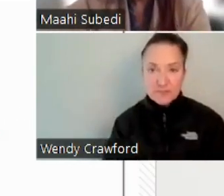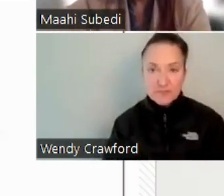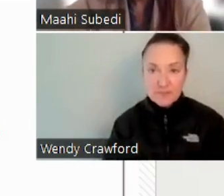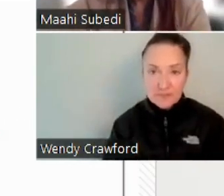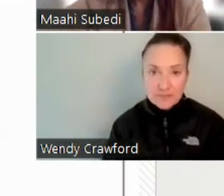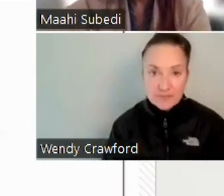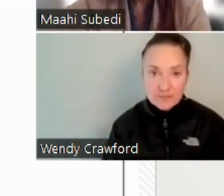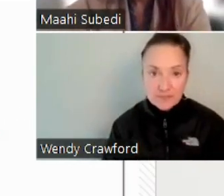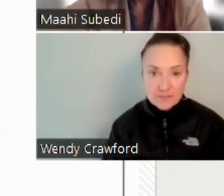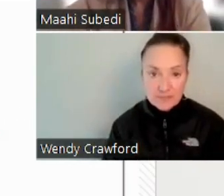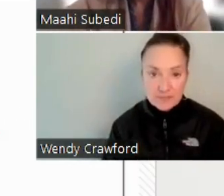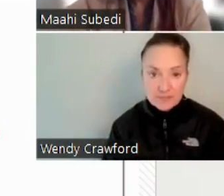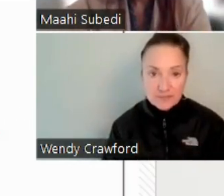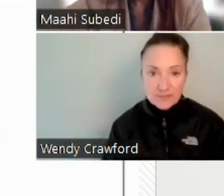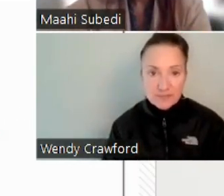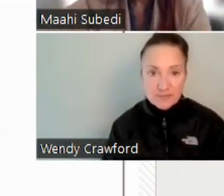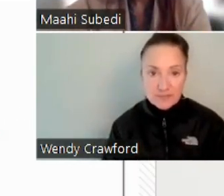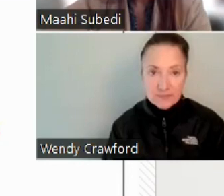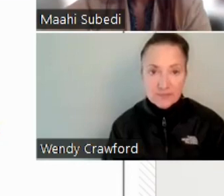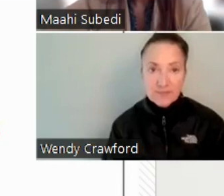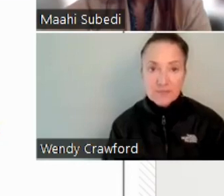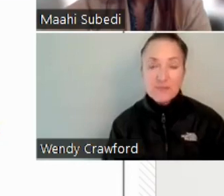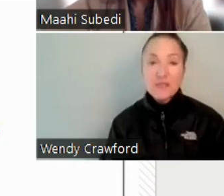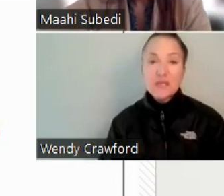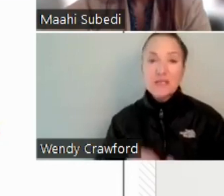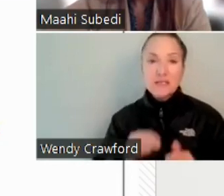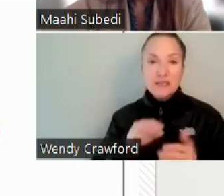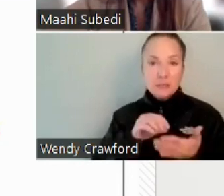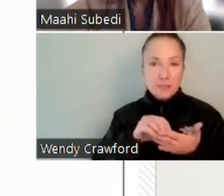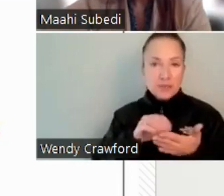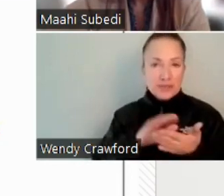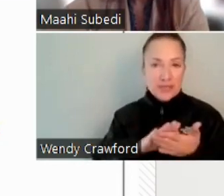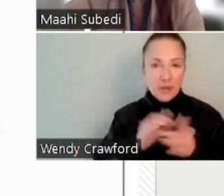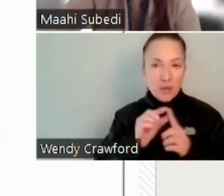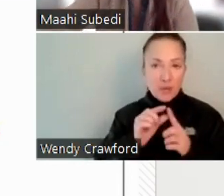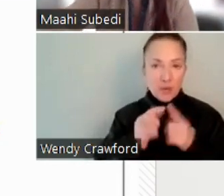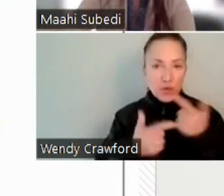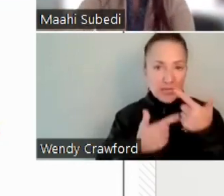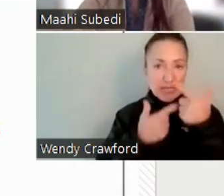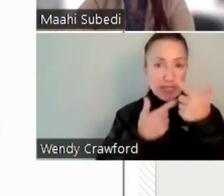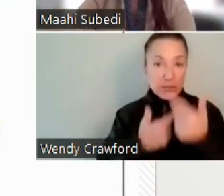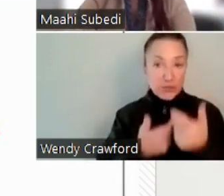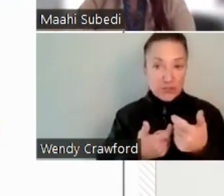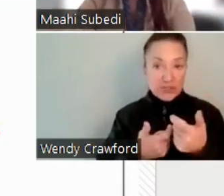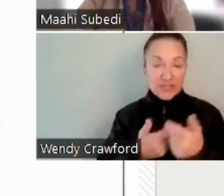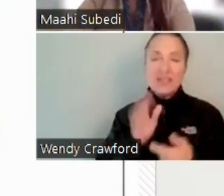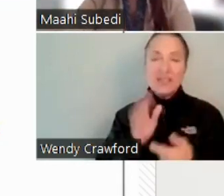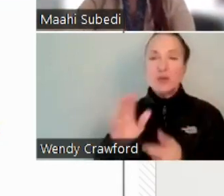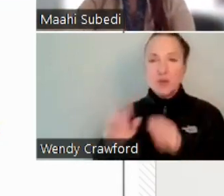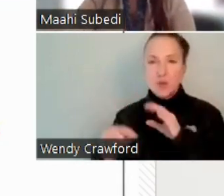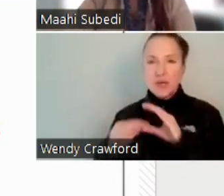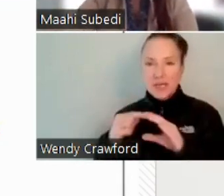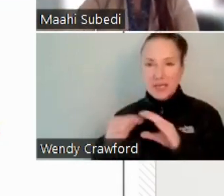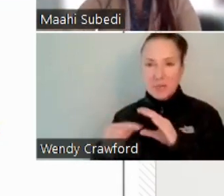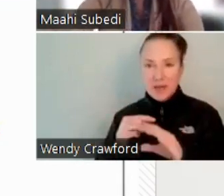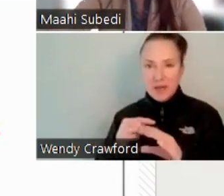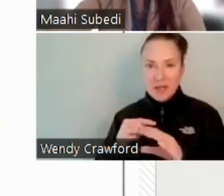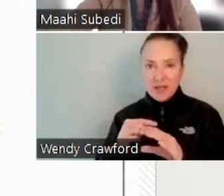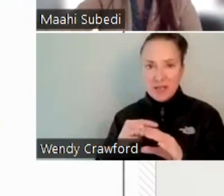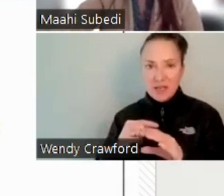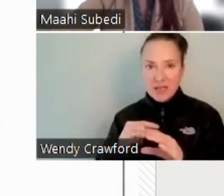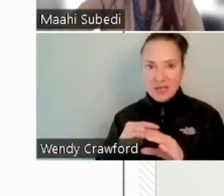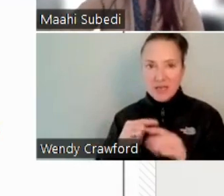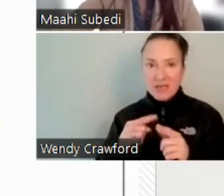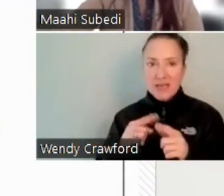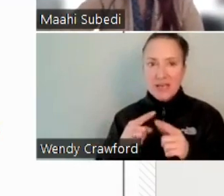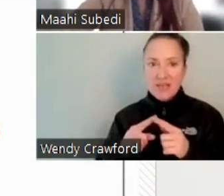go to the chat right now, type the word interested and your email address, interested and your email address, and we will give you